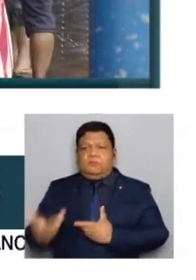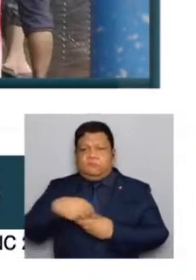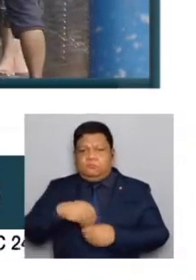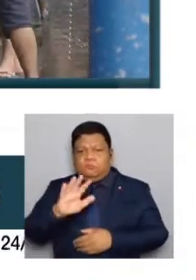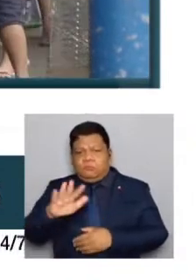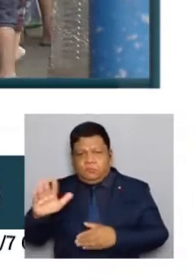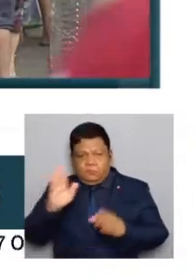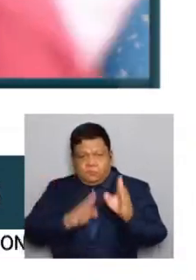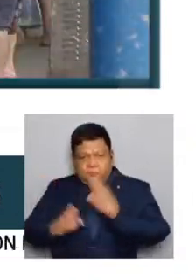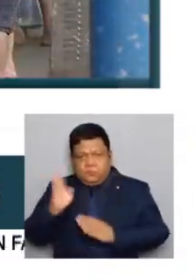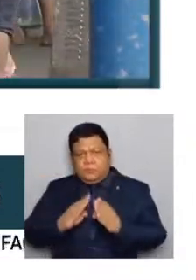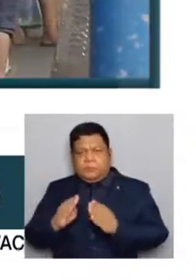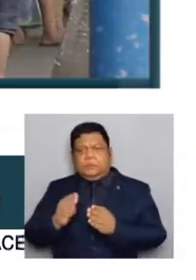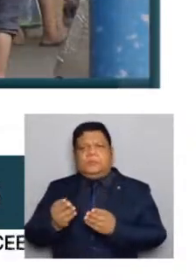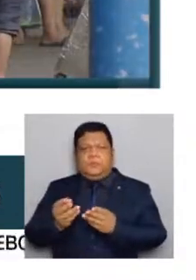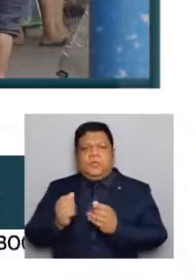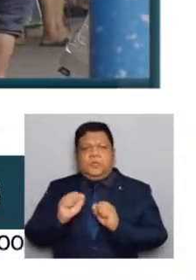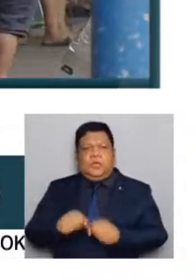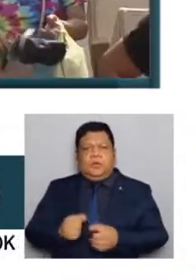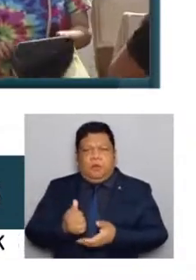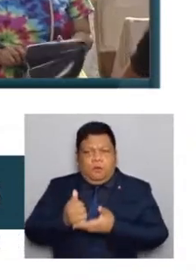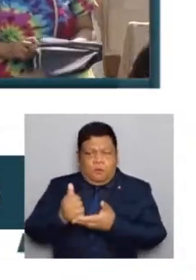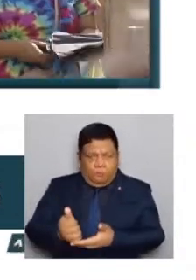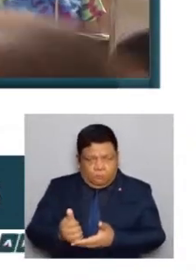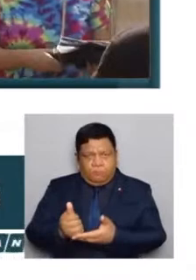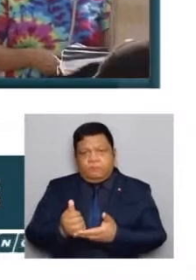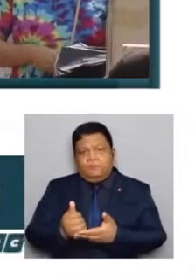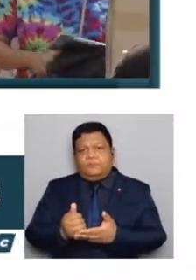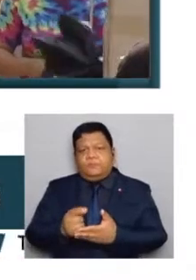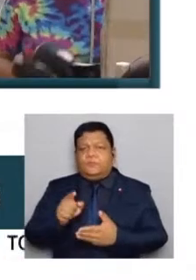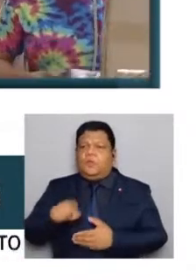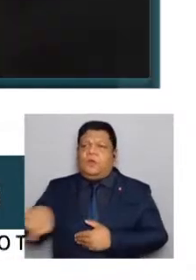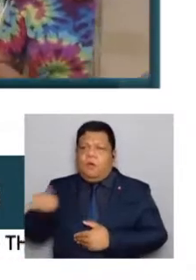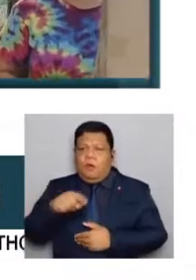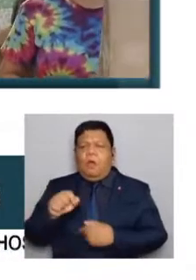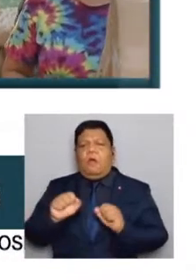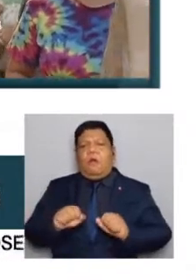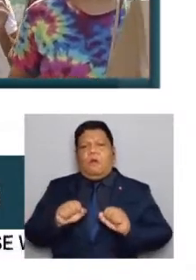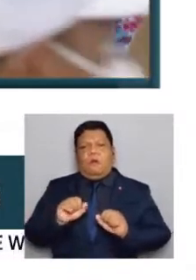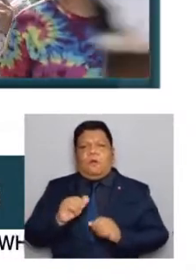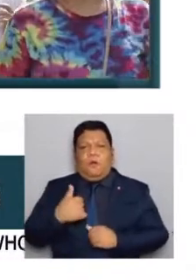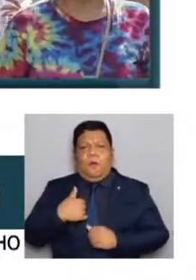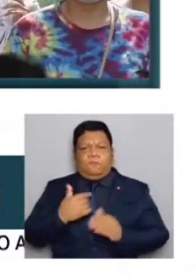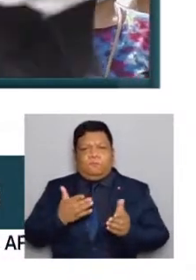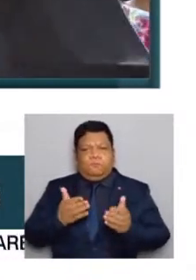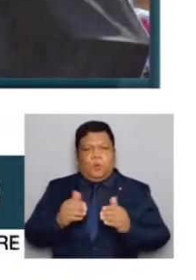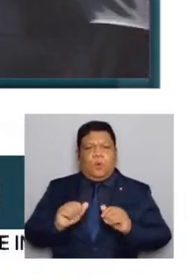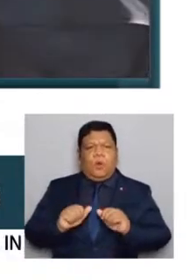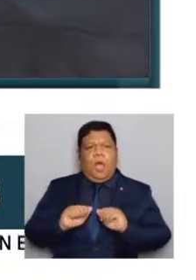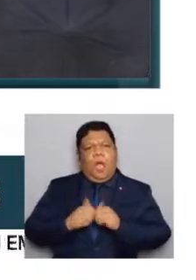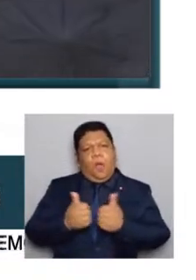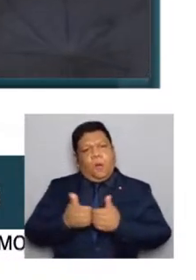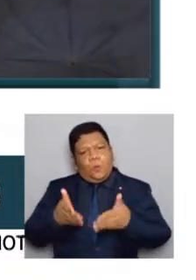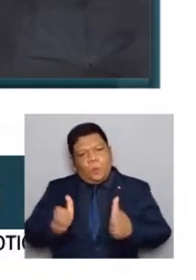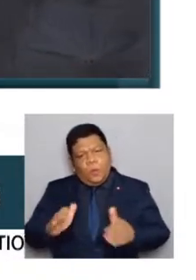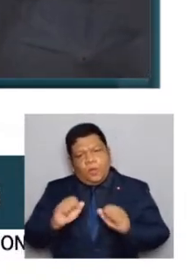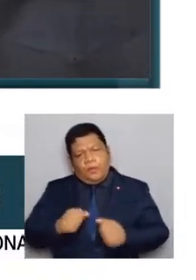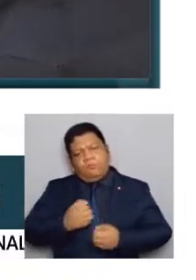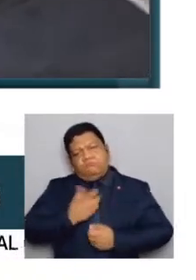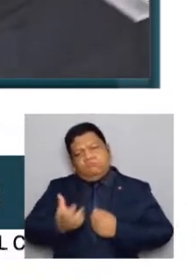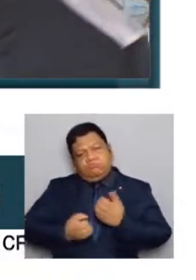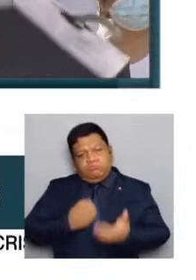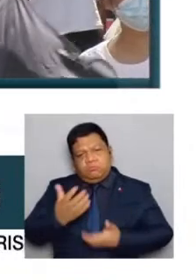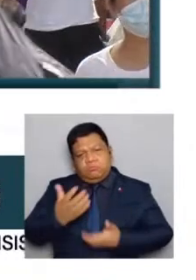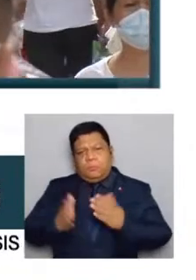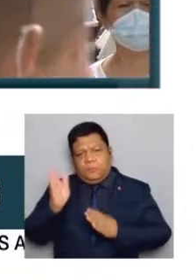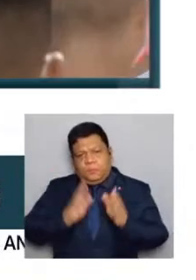and concerns, and they would be able to have a platform to voice their issues and concerns as well. So